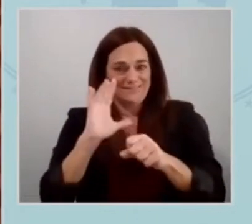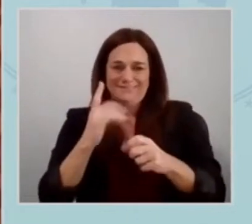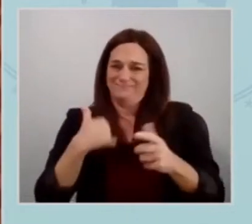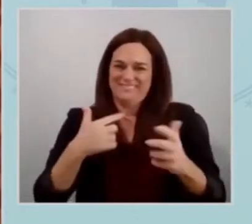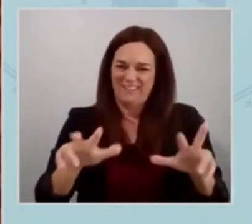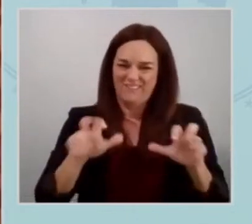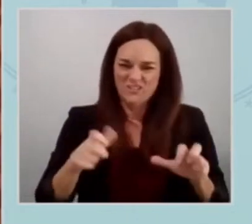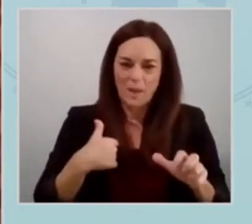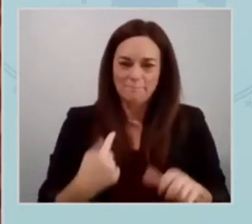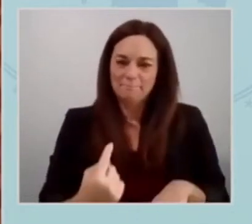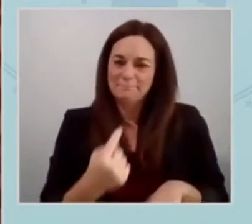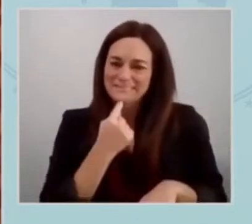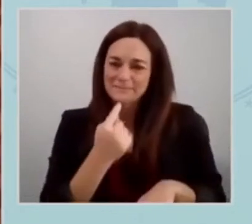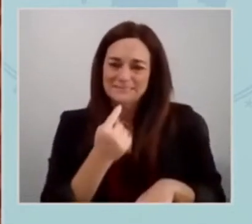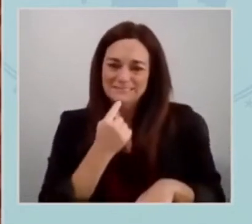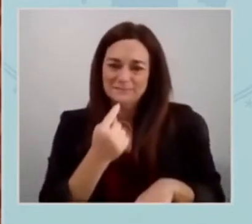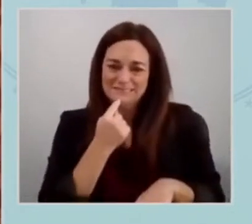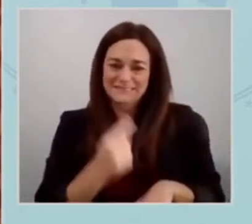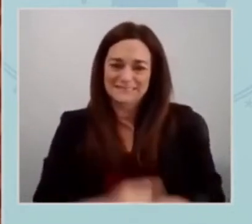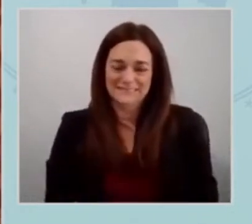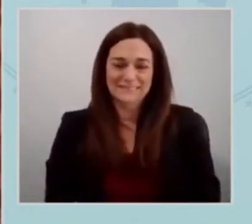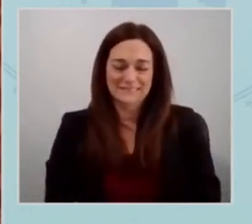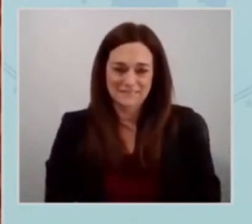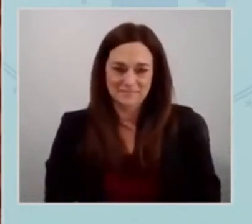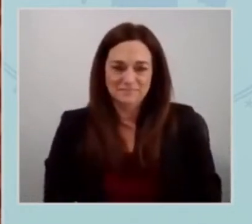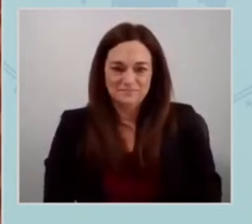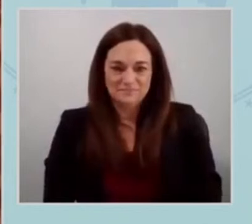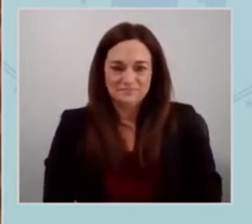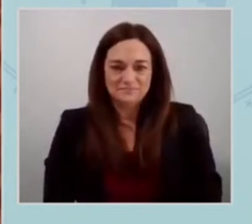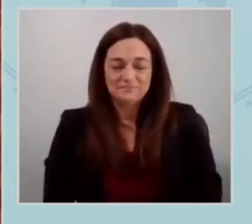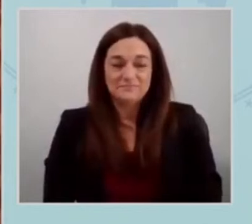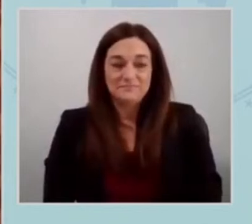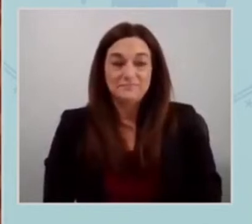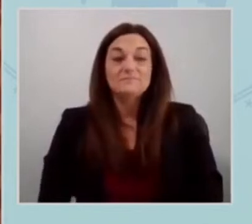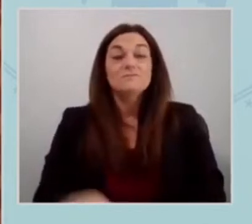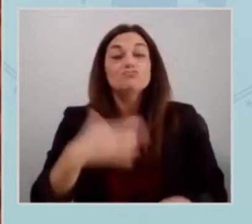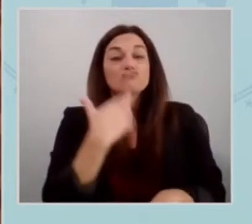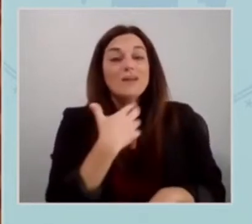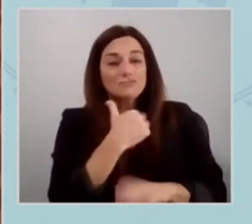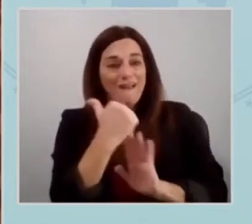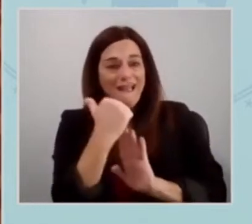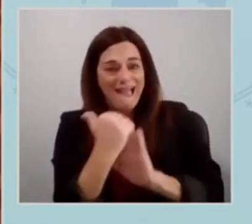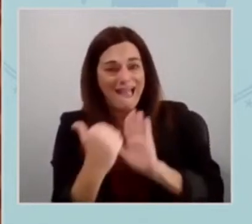maybe one of our local independent concert venues, which selfishly I miss the most.